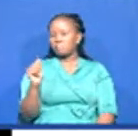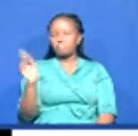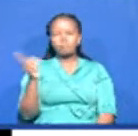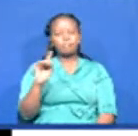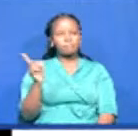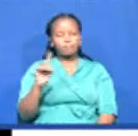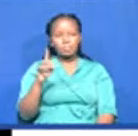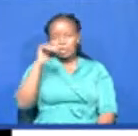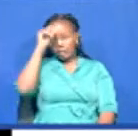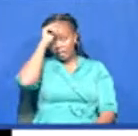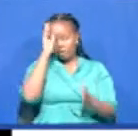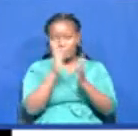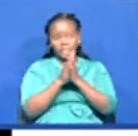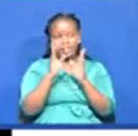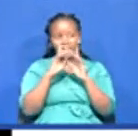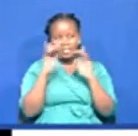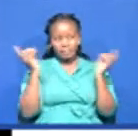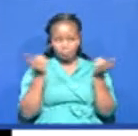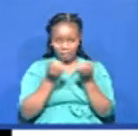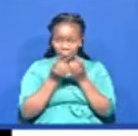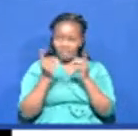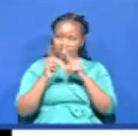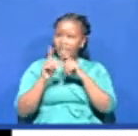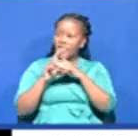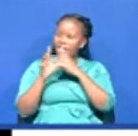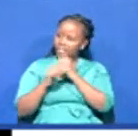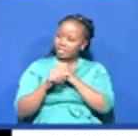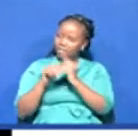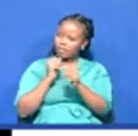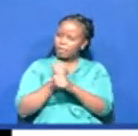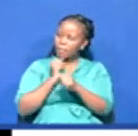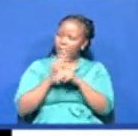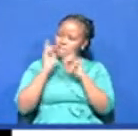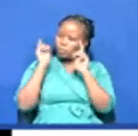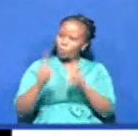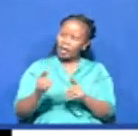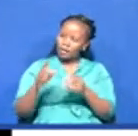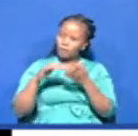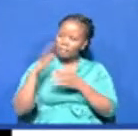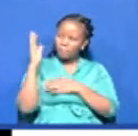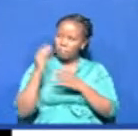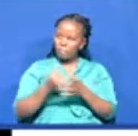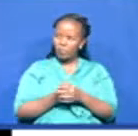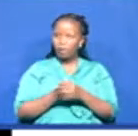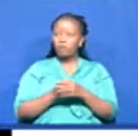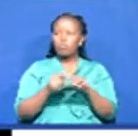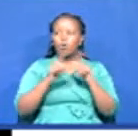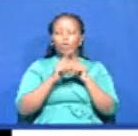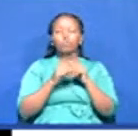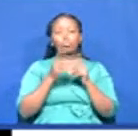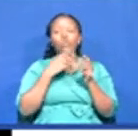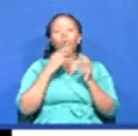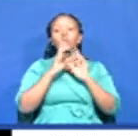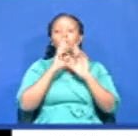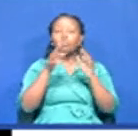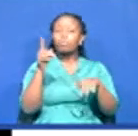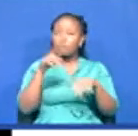departments and agencies must work more together. I'd wish to report here, since last